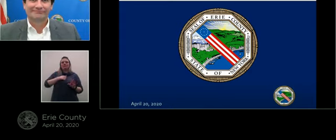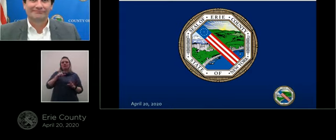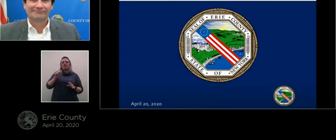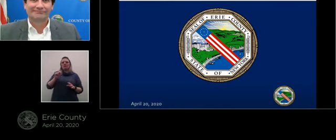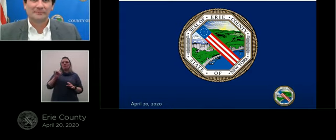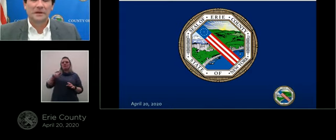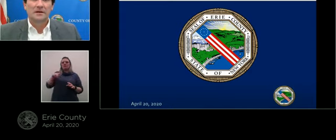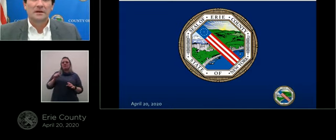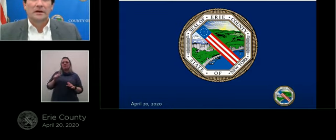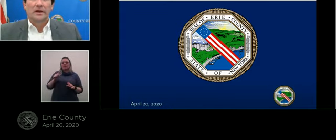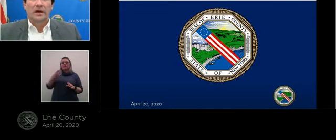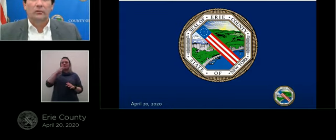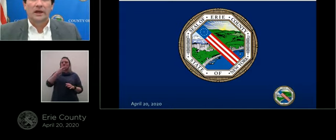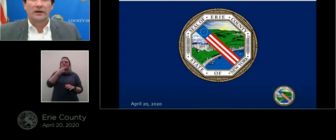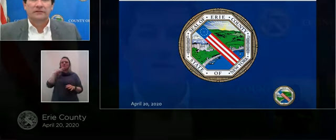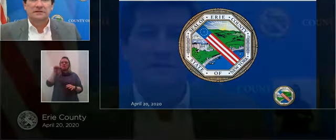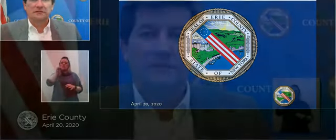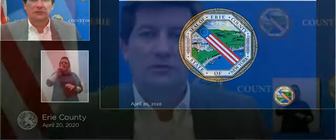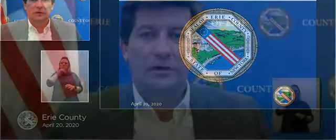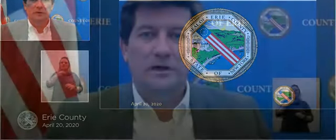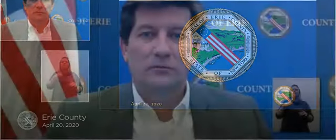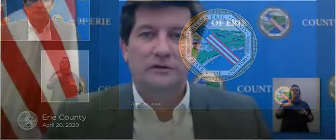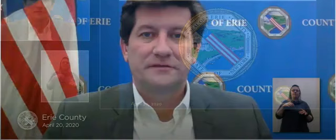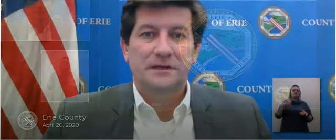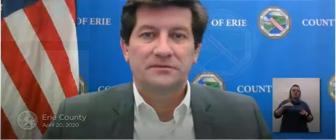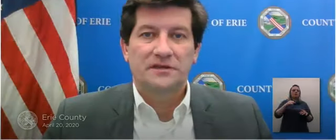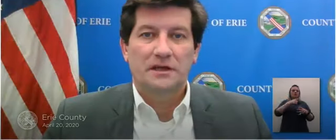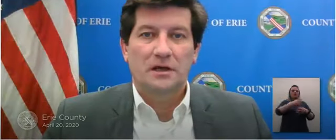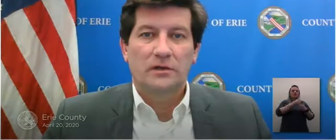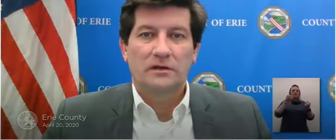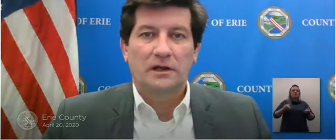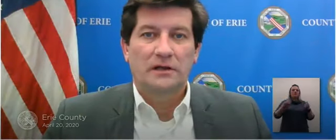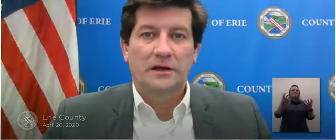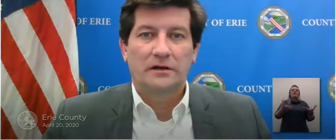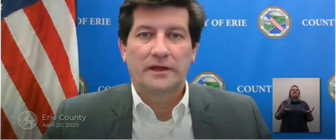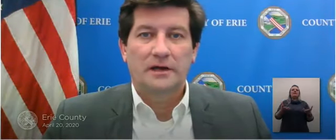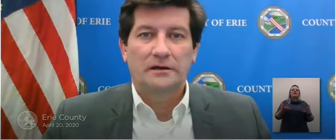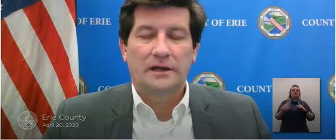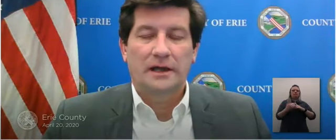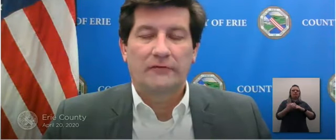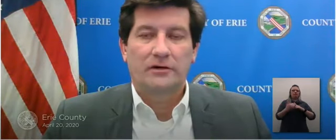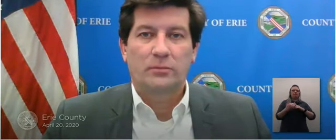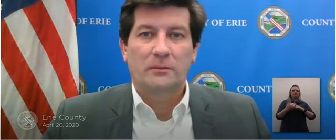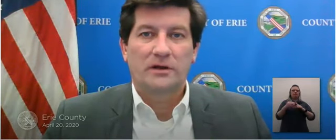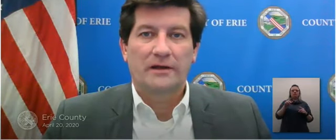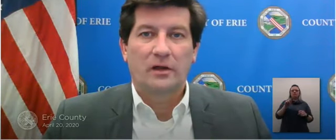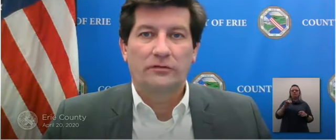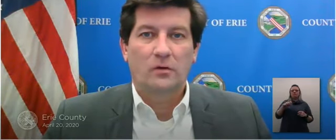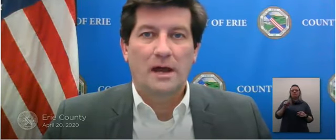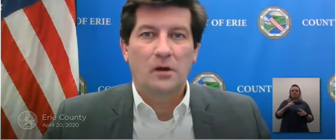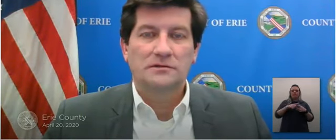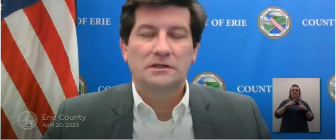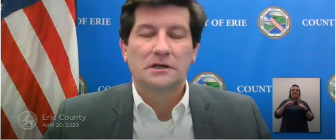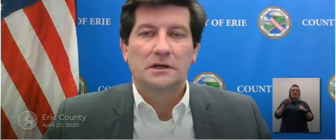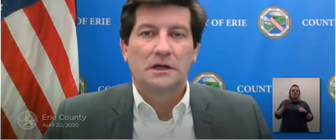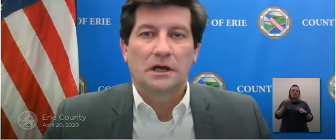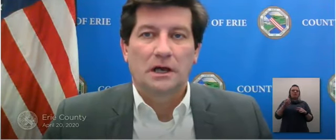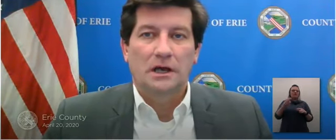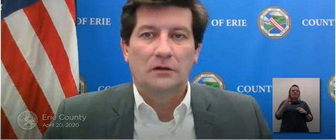complying with the pause order. We have received quite a number of tips. They come in and are then have our Department of Health go